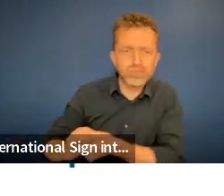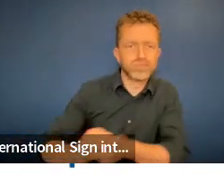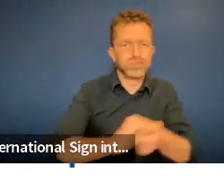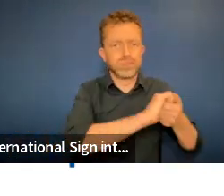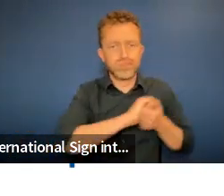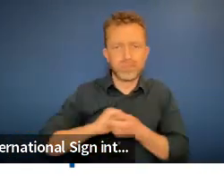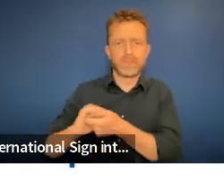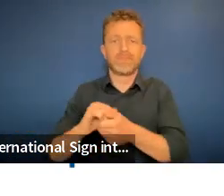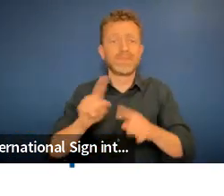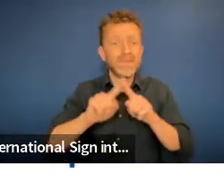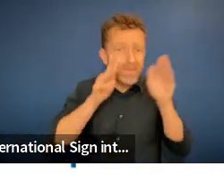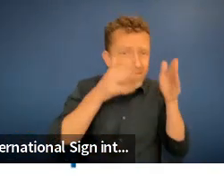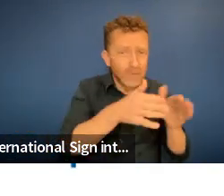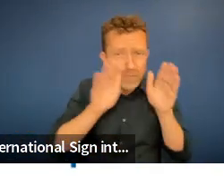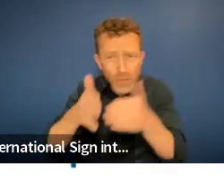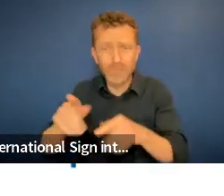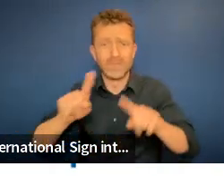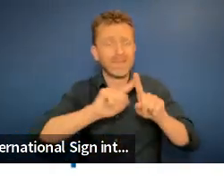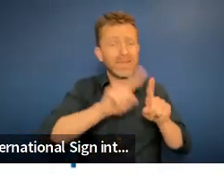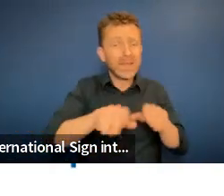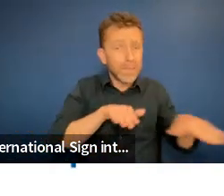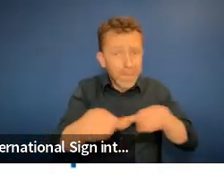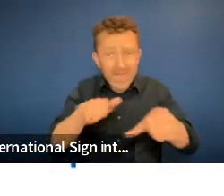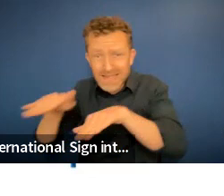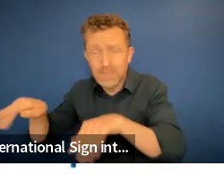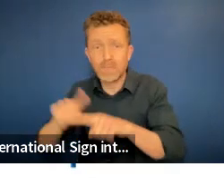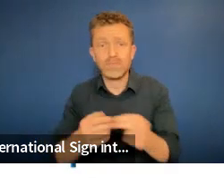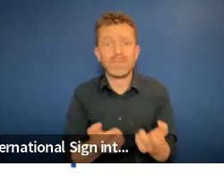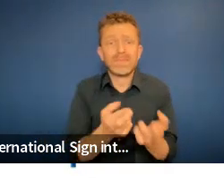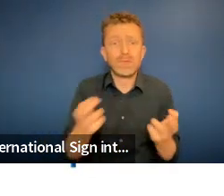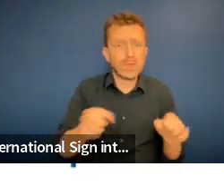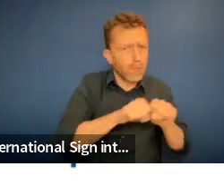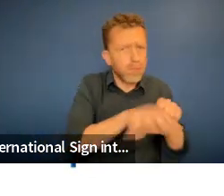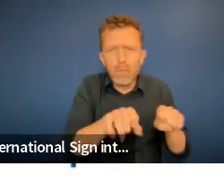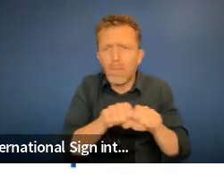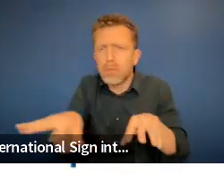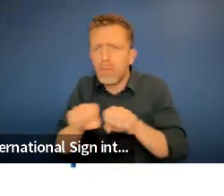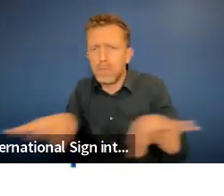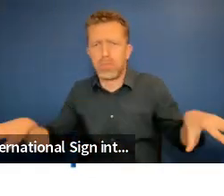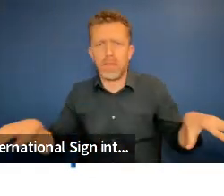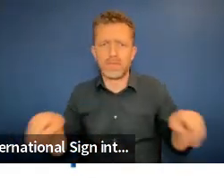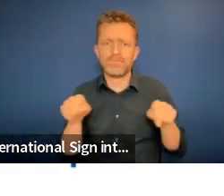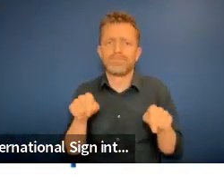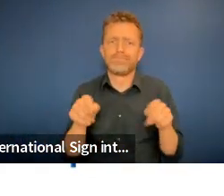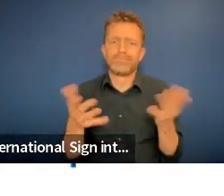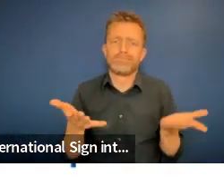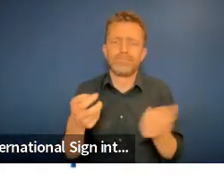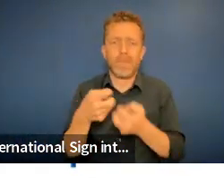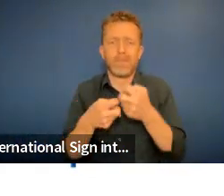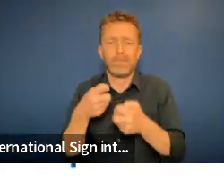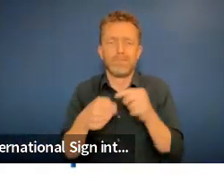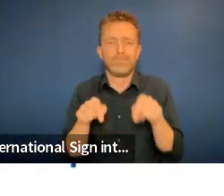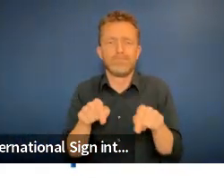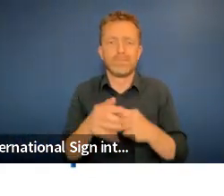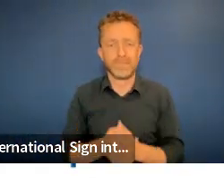of waste through the funding of ad hoc initiatives that are not always sustainable and do not fit